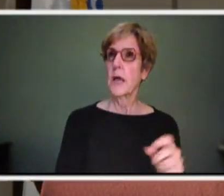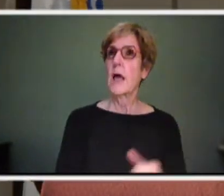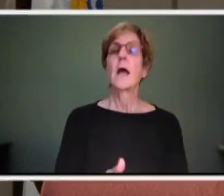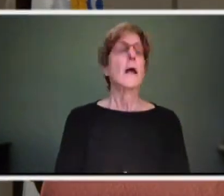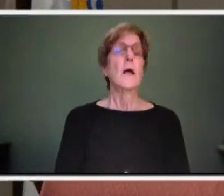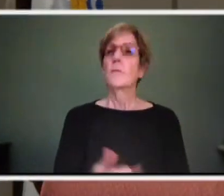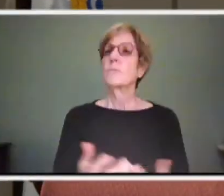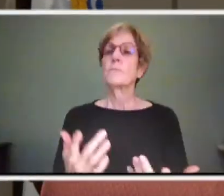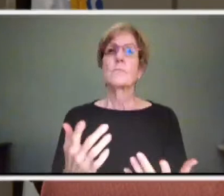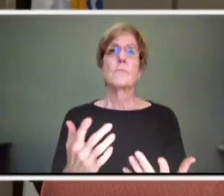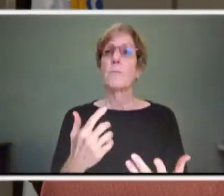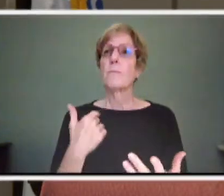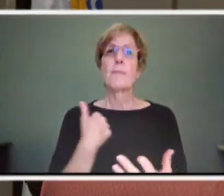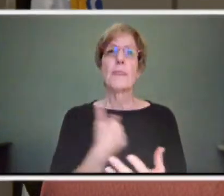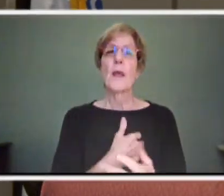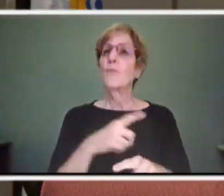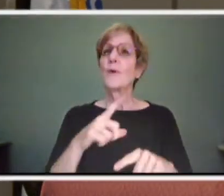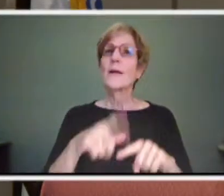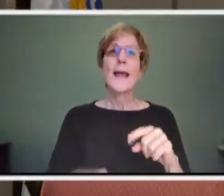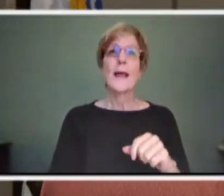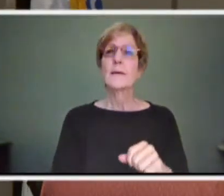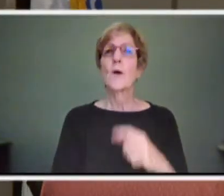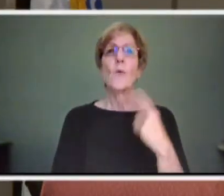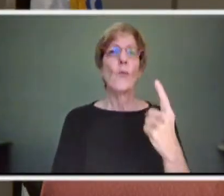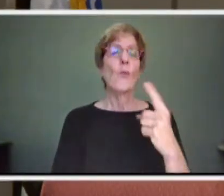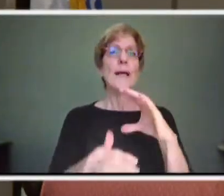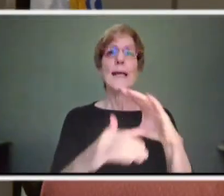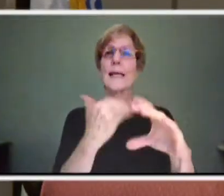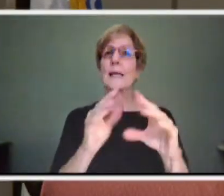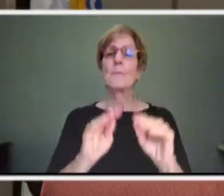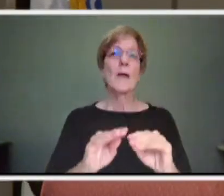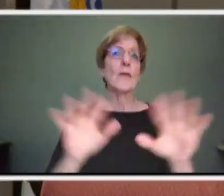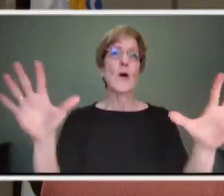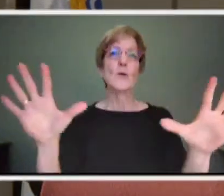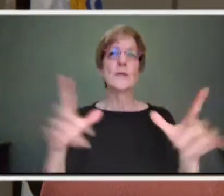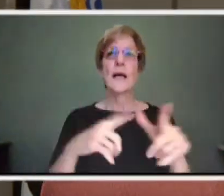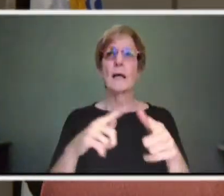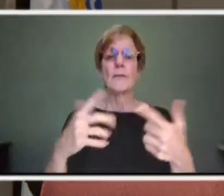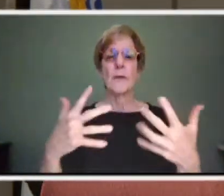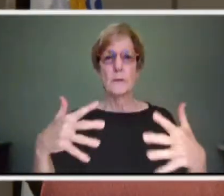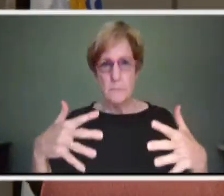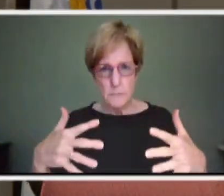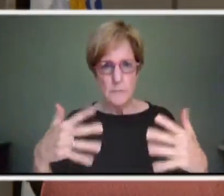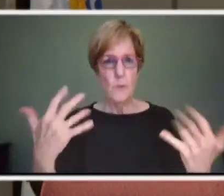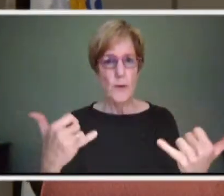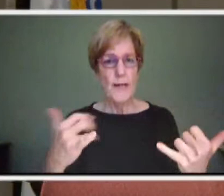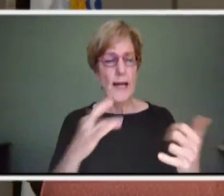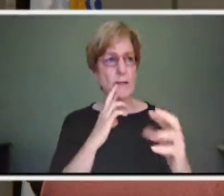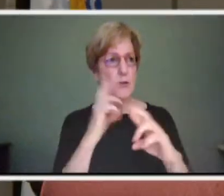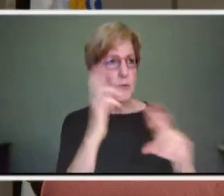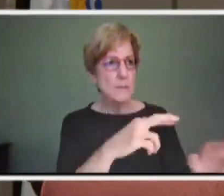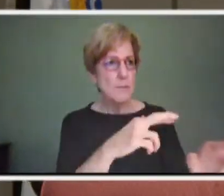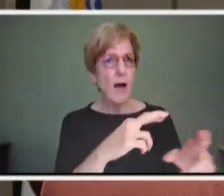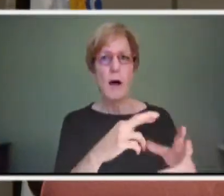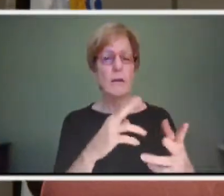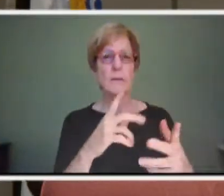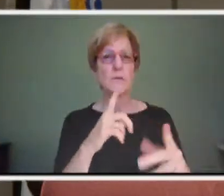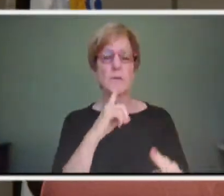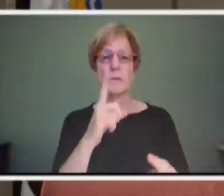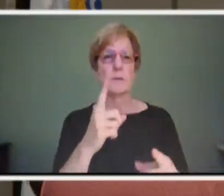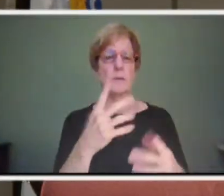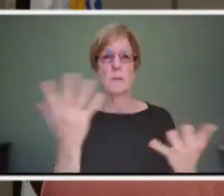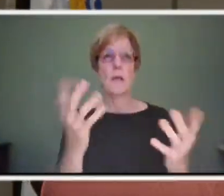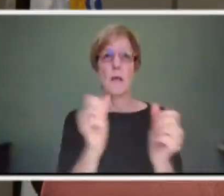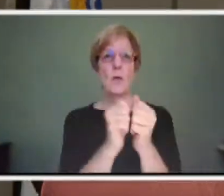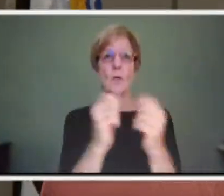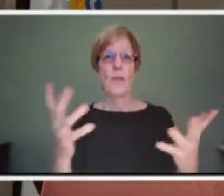can't get in this practice of having one email shot out and then all of a sudden we're trying to respond and react on the fly without any knowledge